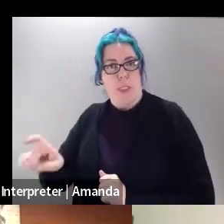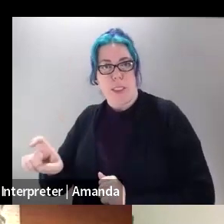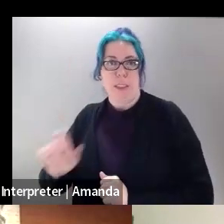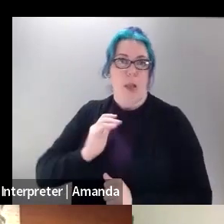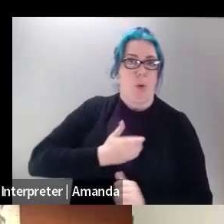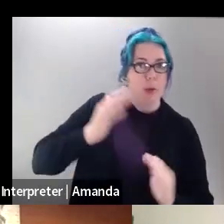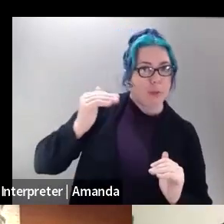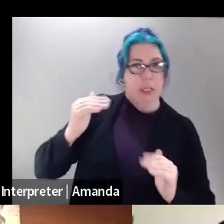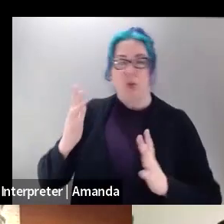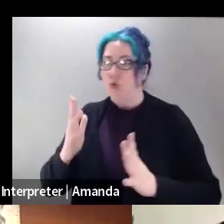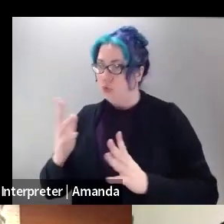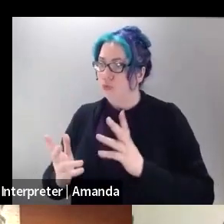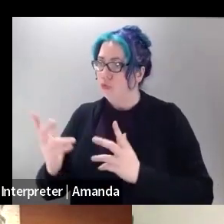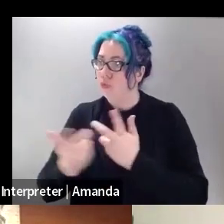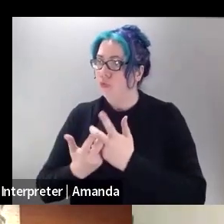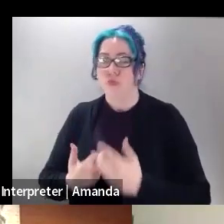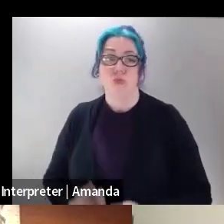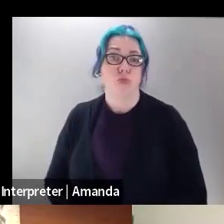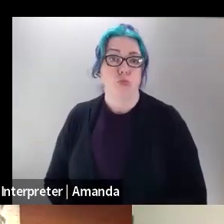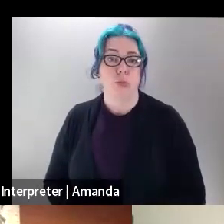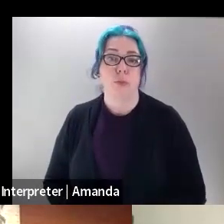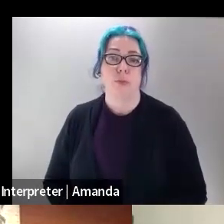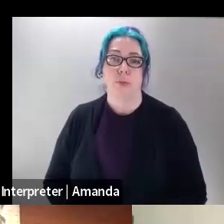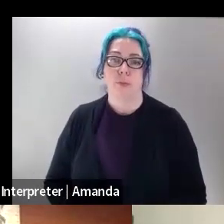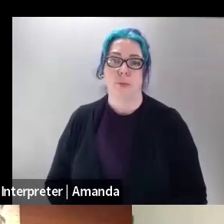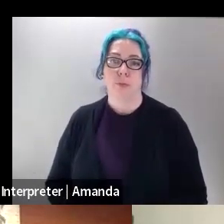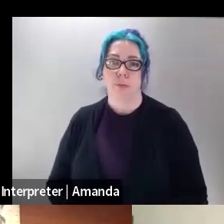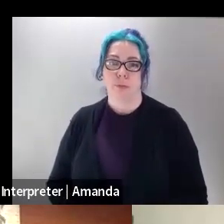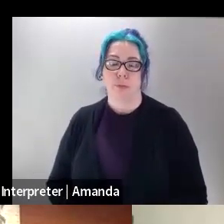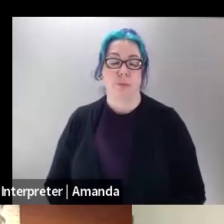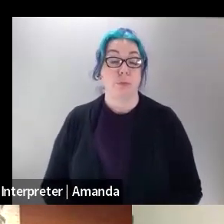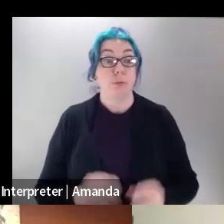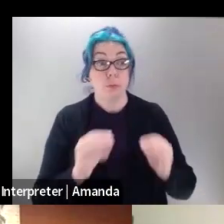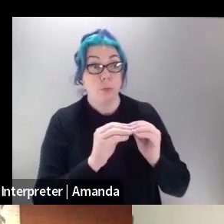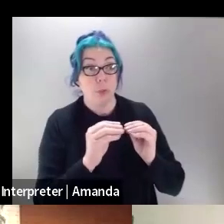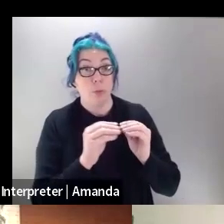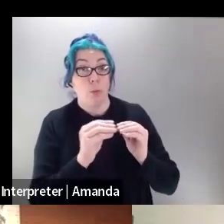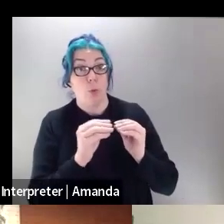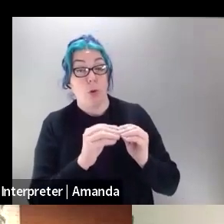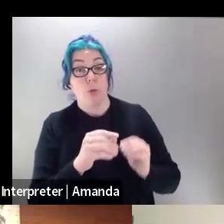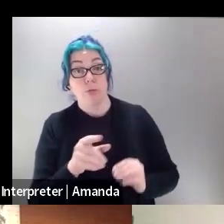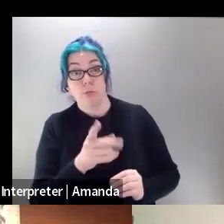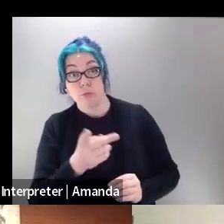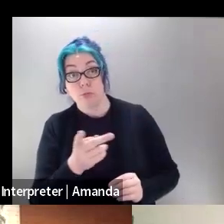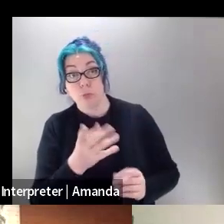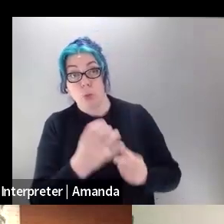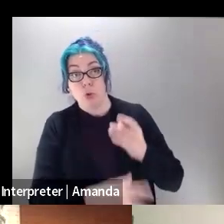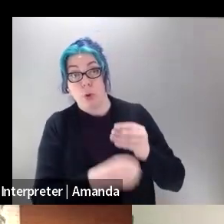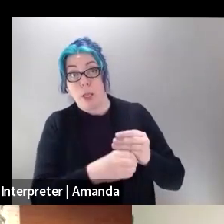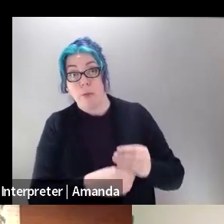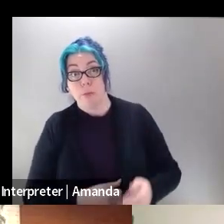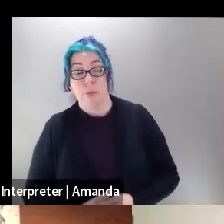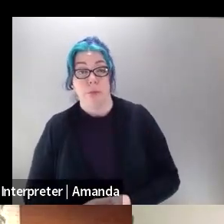Do either of you want to add or give us any color or detail around that question from our